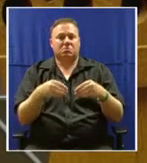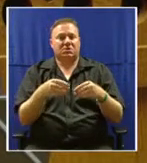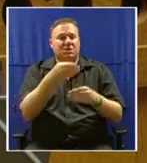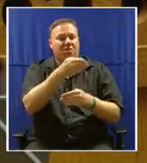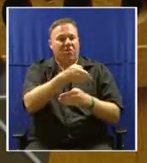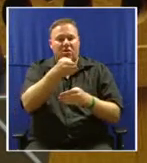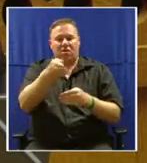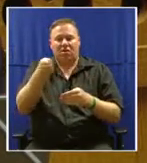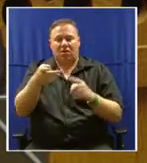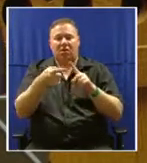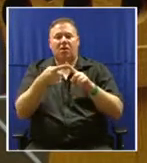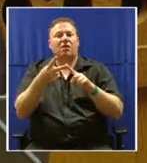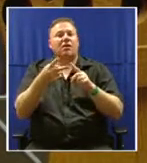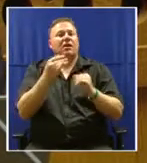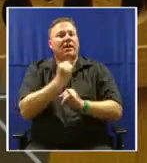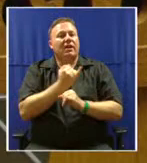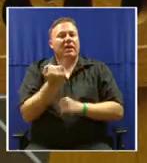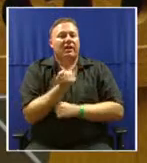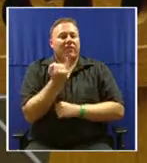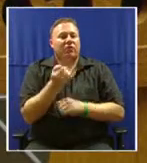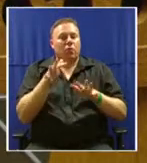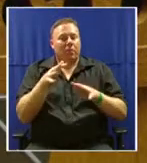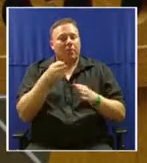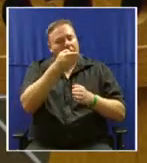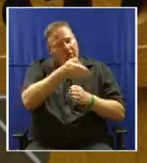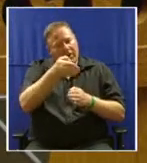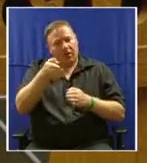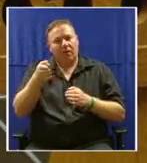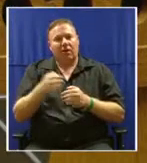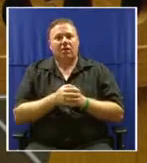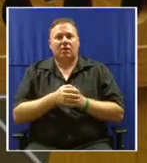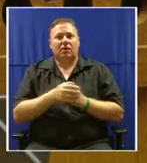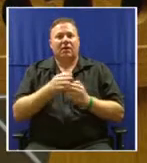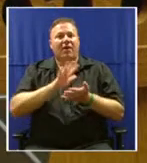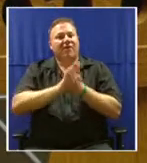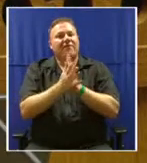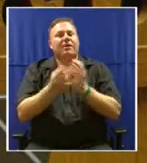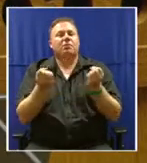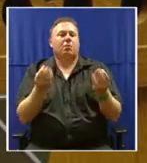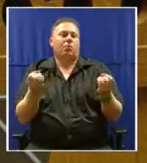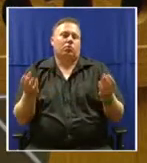and individuals that continue to be most affected.